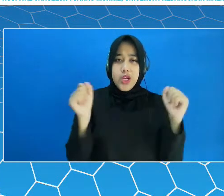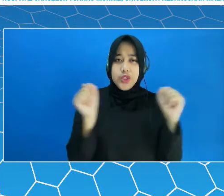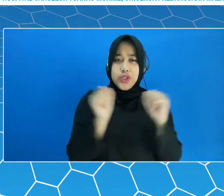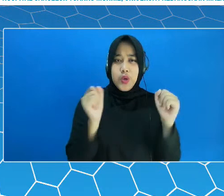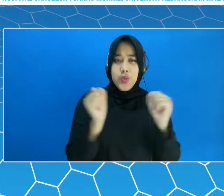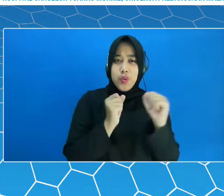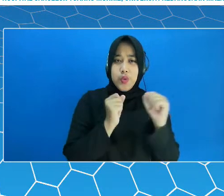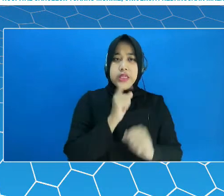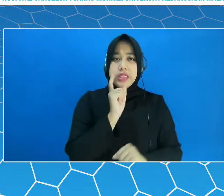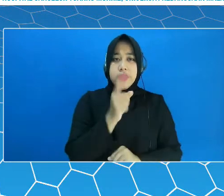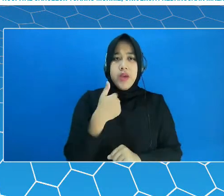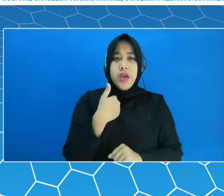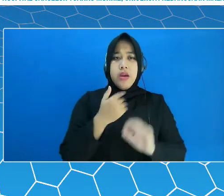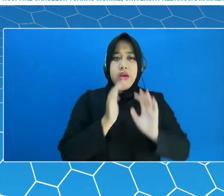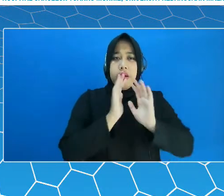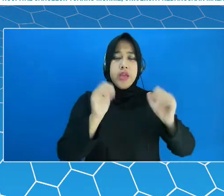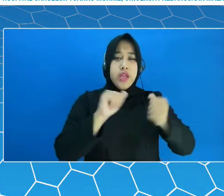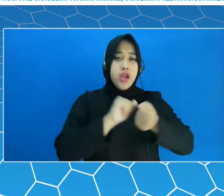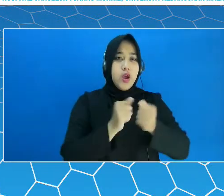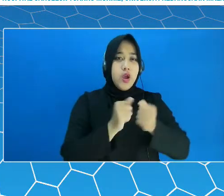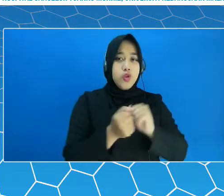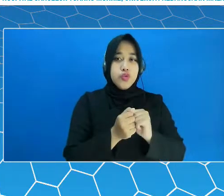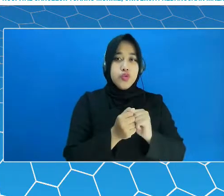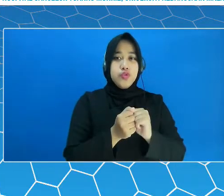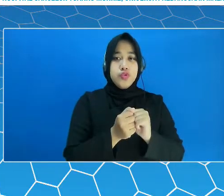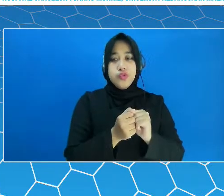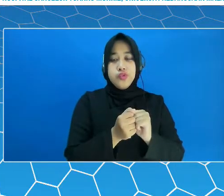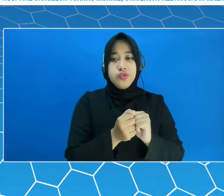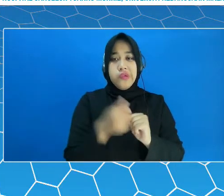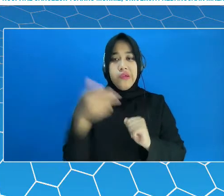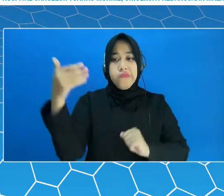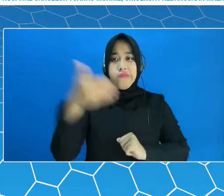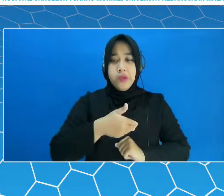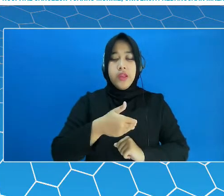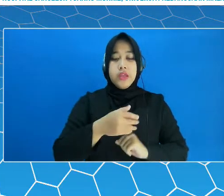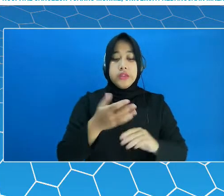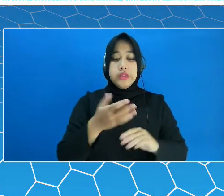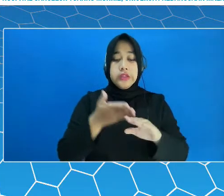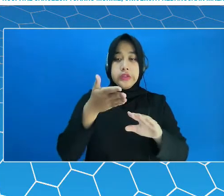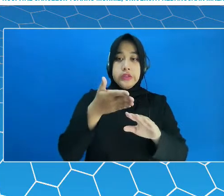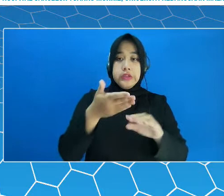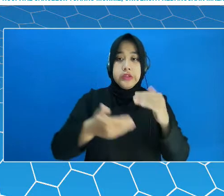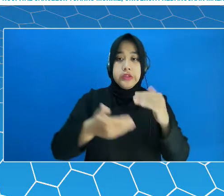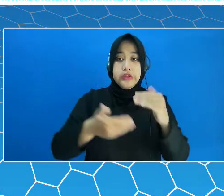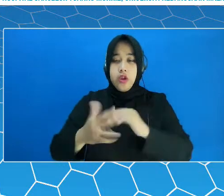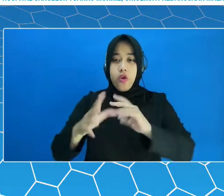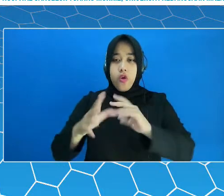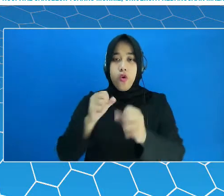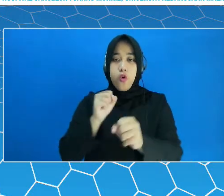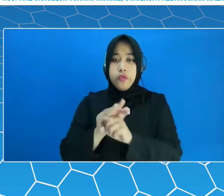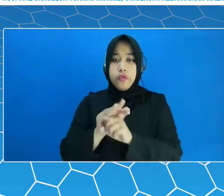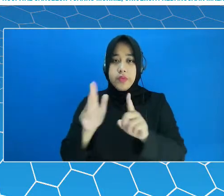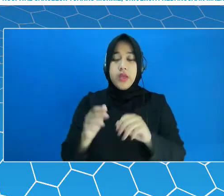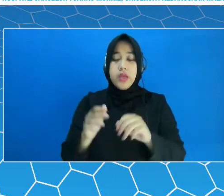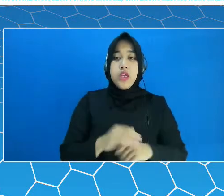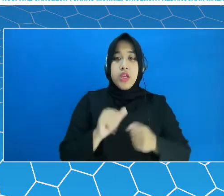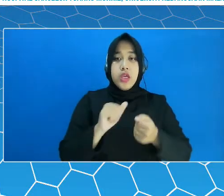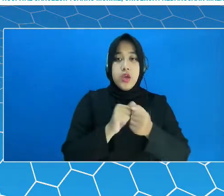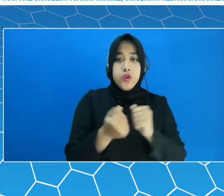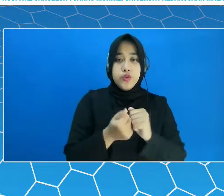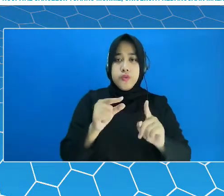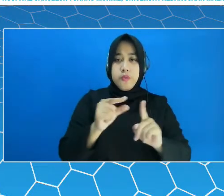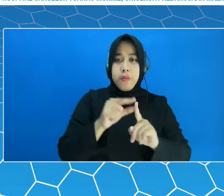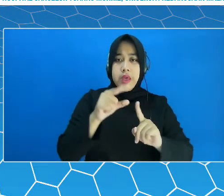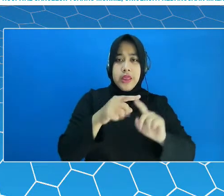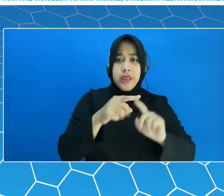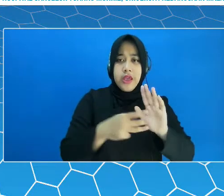especially after the post-COVID, and the NCD cases that come, they come with complications. Either